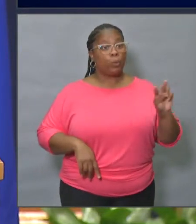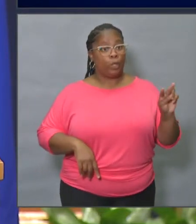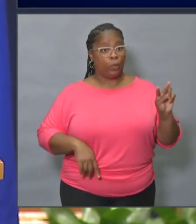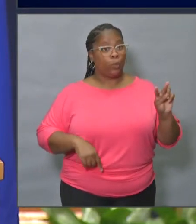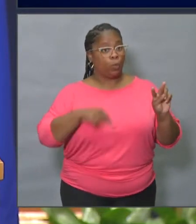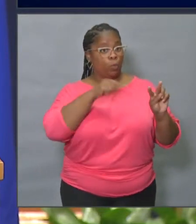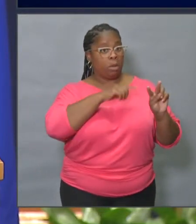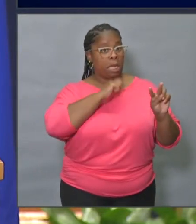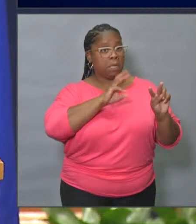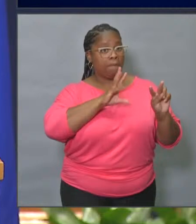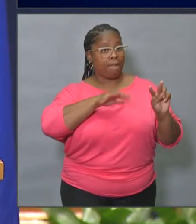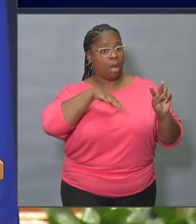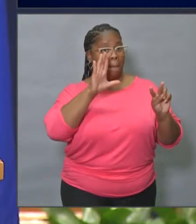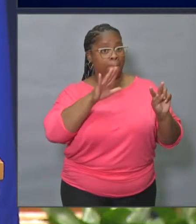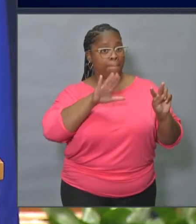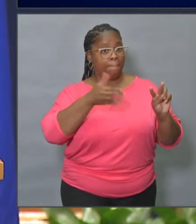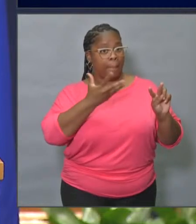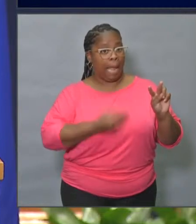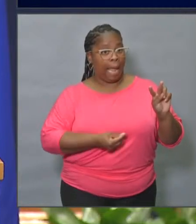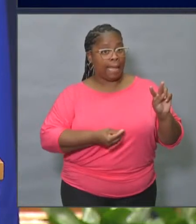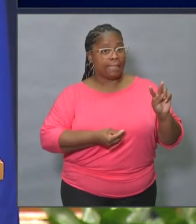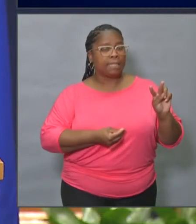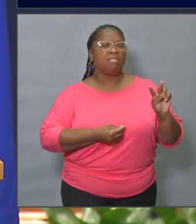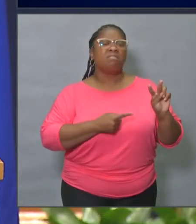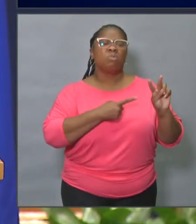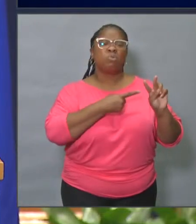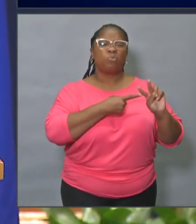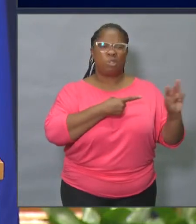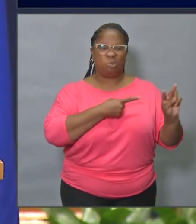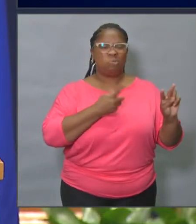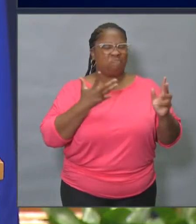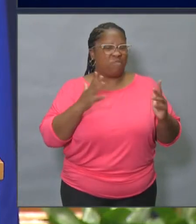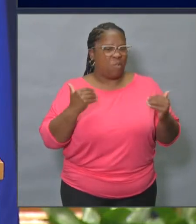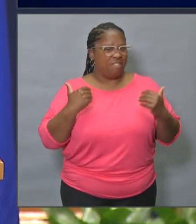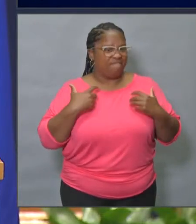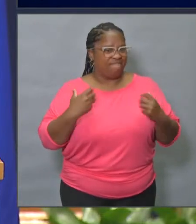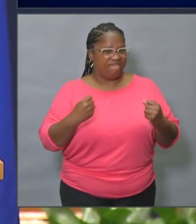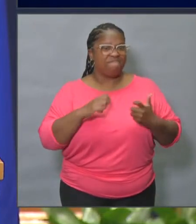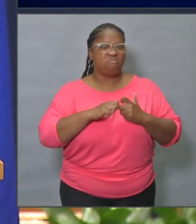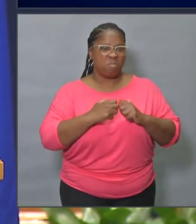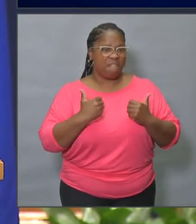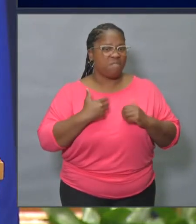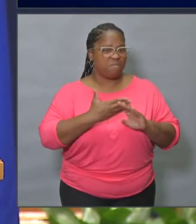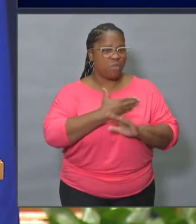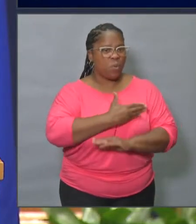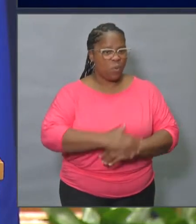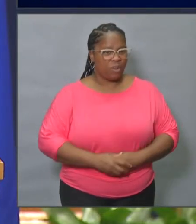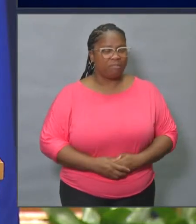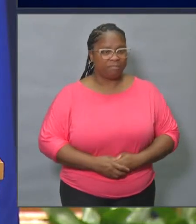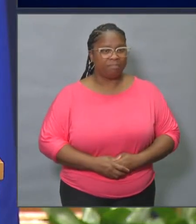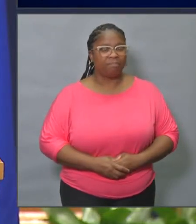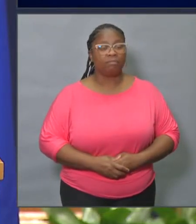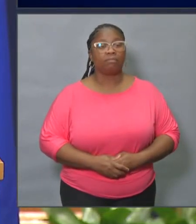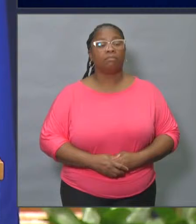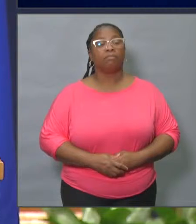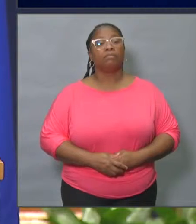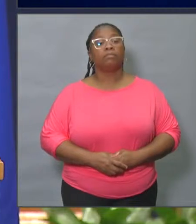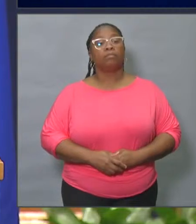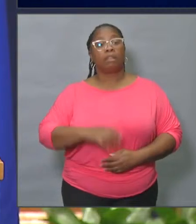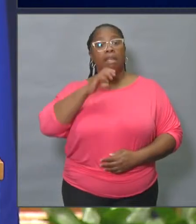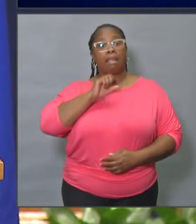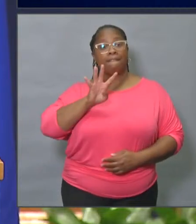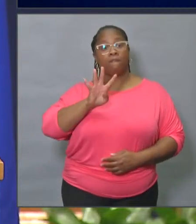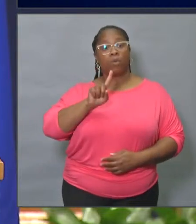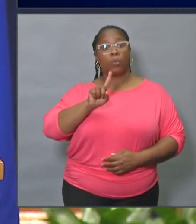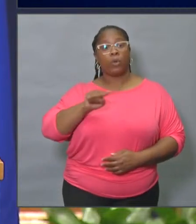over the age of 65 and passed away had underlying health conditions. 9 people who died are between the ages of 41